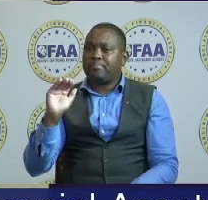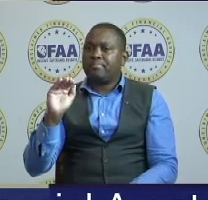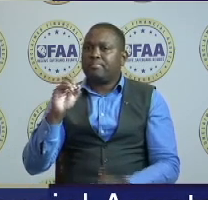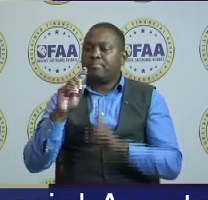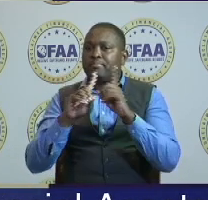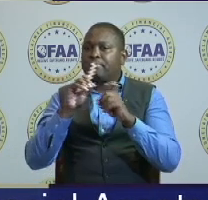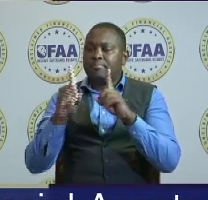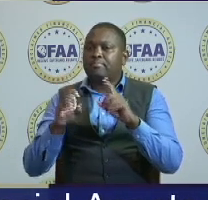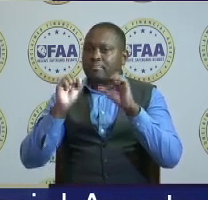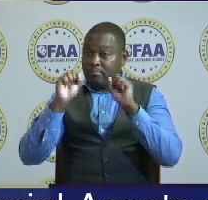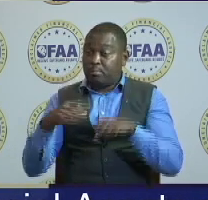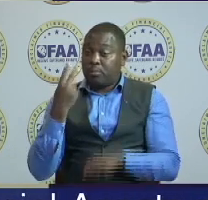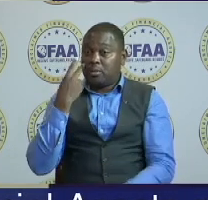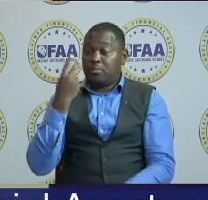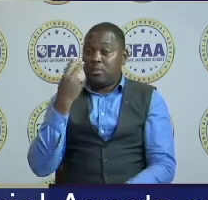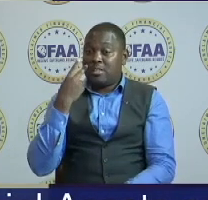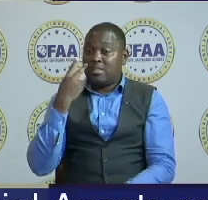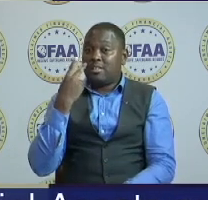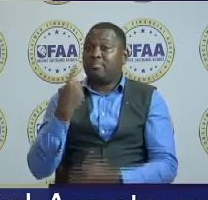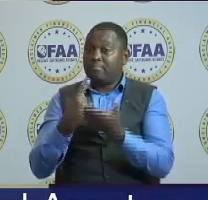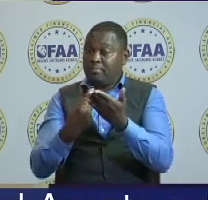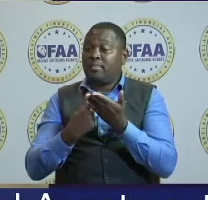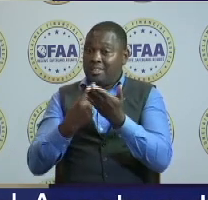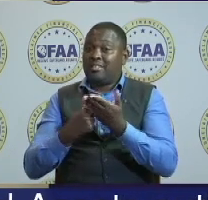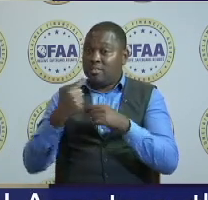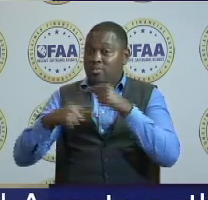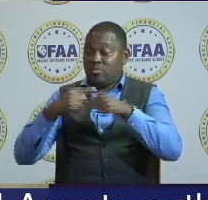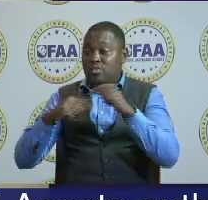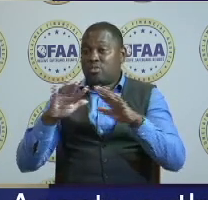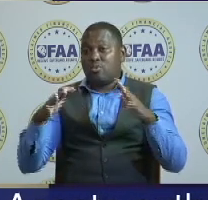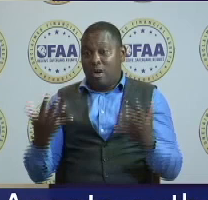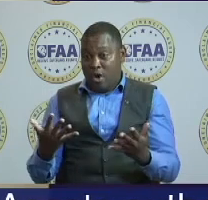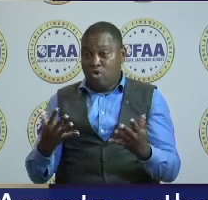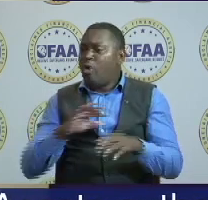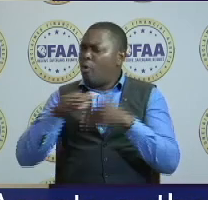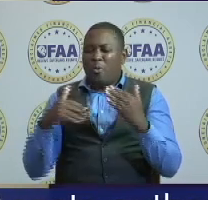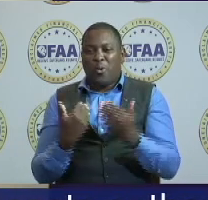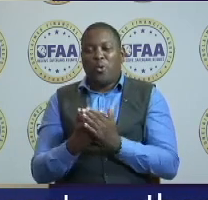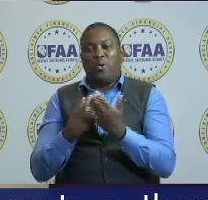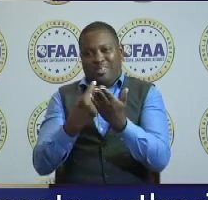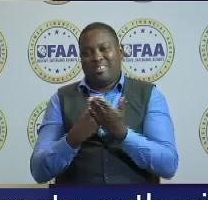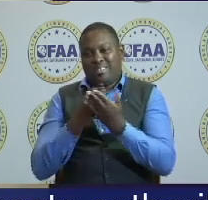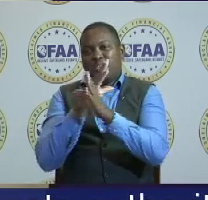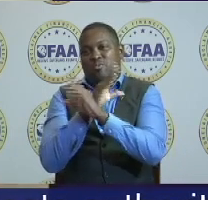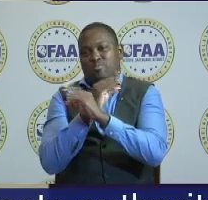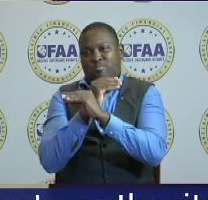so that we can also see how our conversation is going from our end. It's all being done virtually. We have